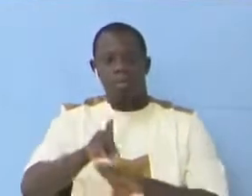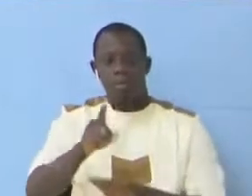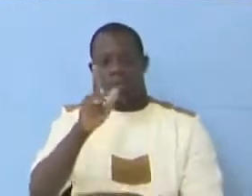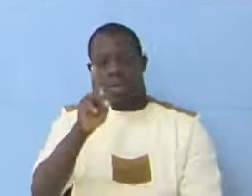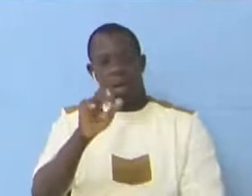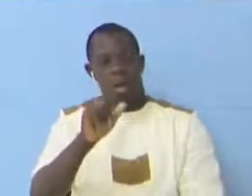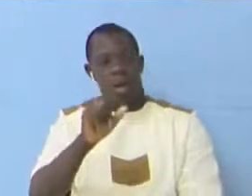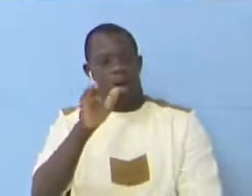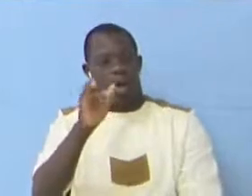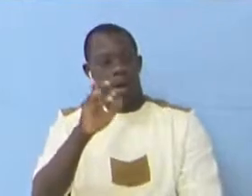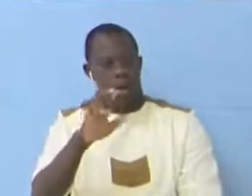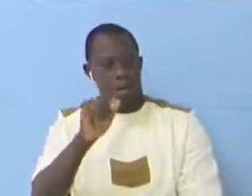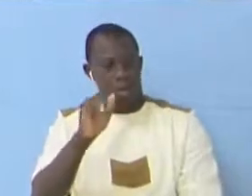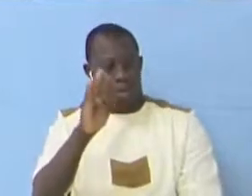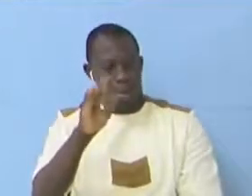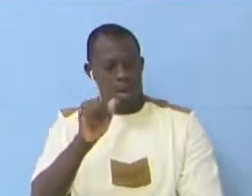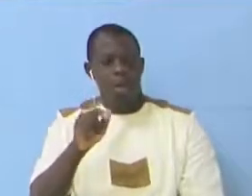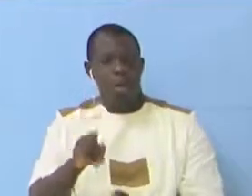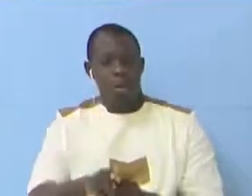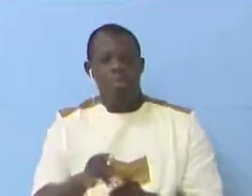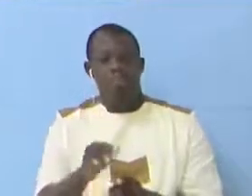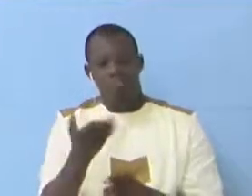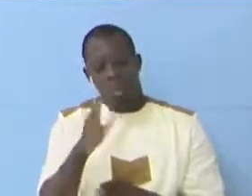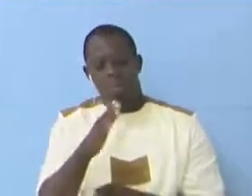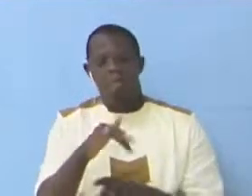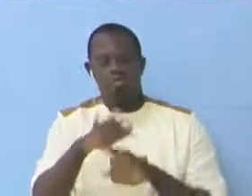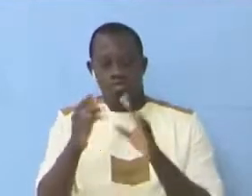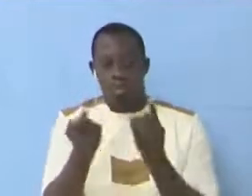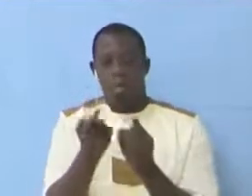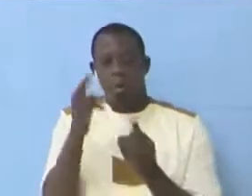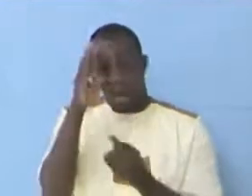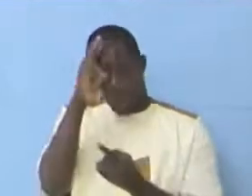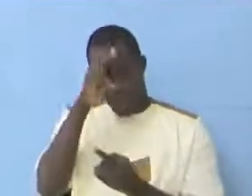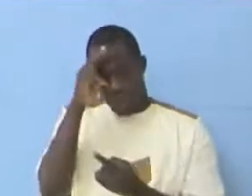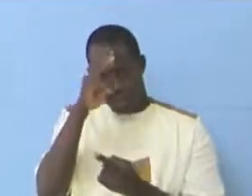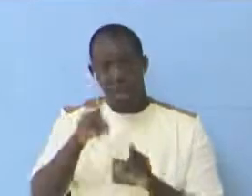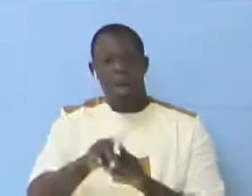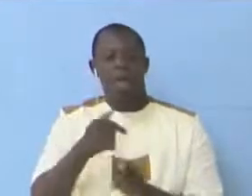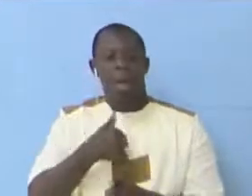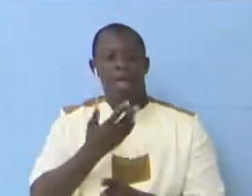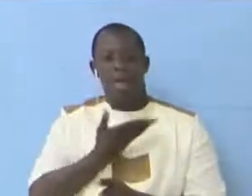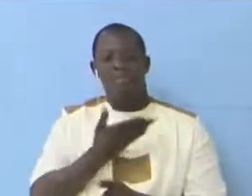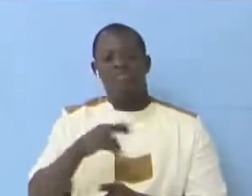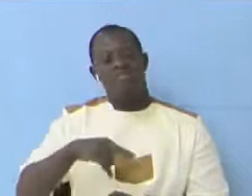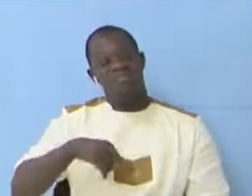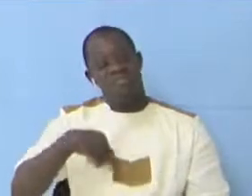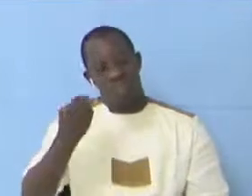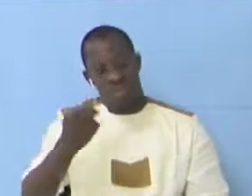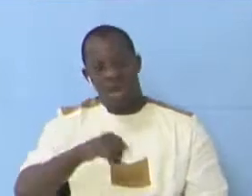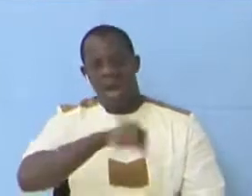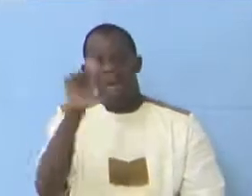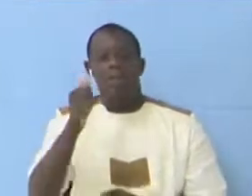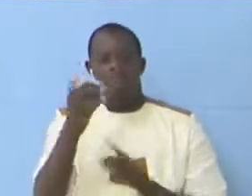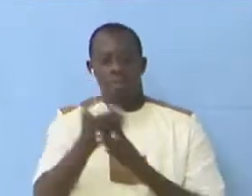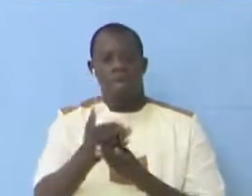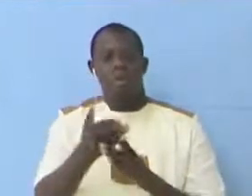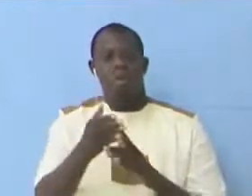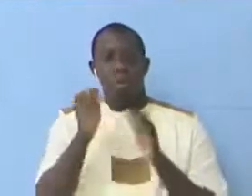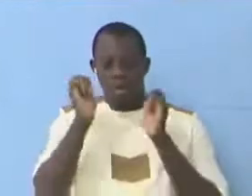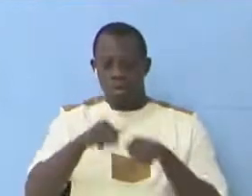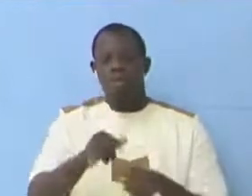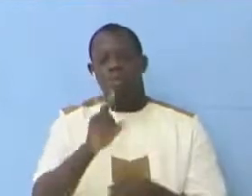I definitely, for some reason, this is miraculous, I definitely had a feeling and belief that one